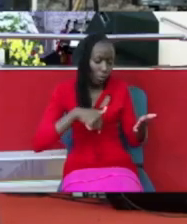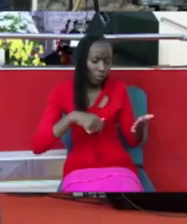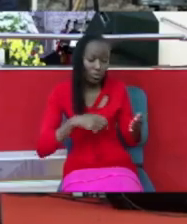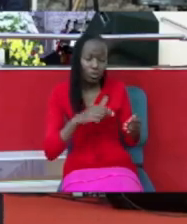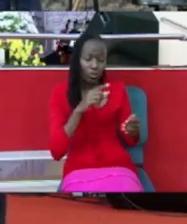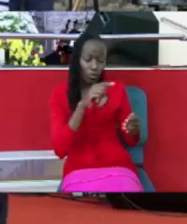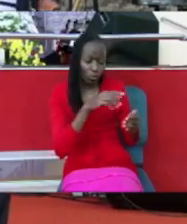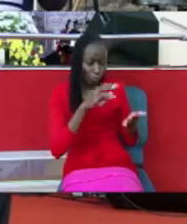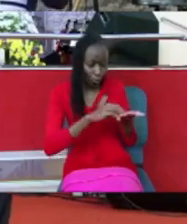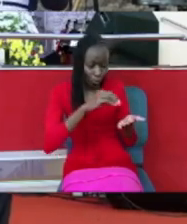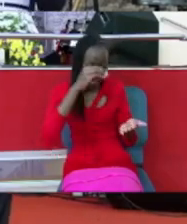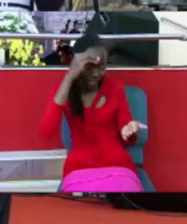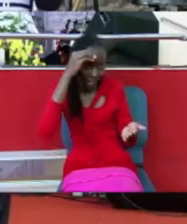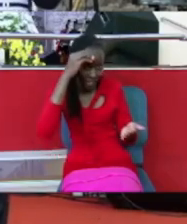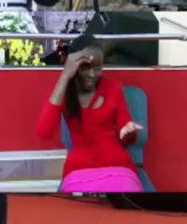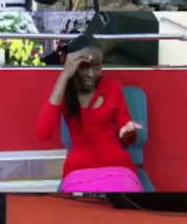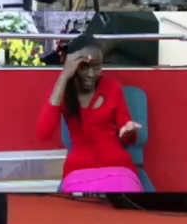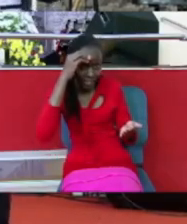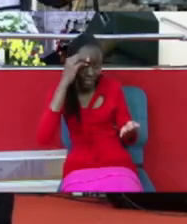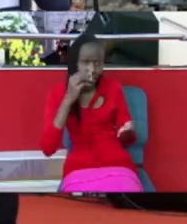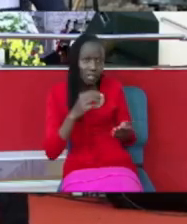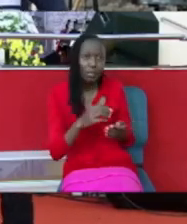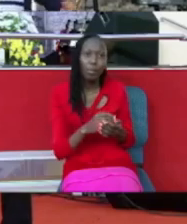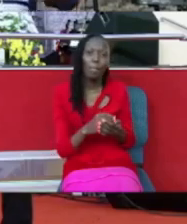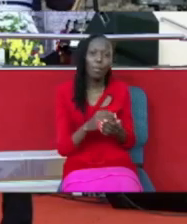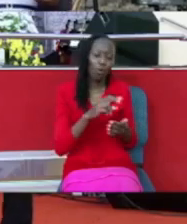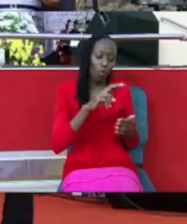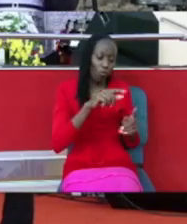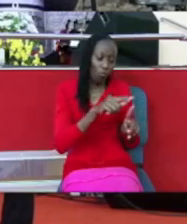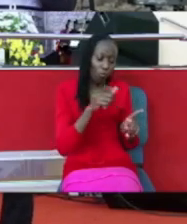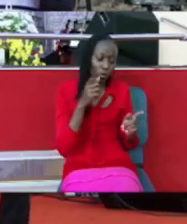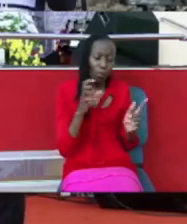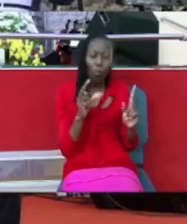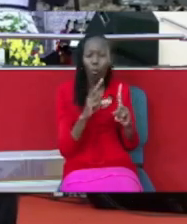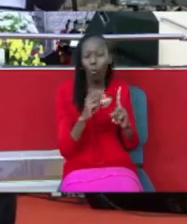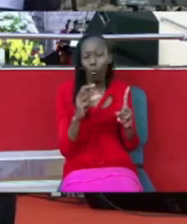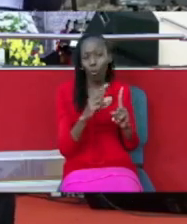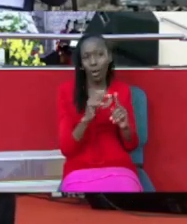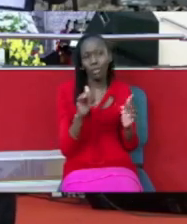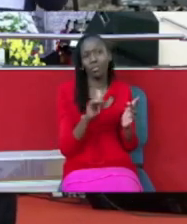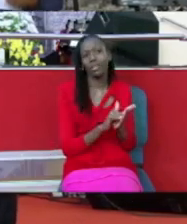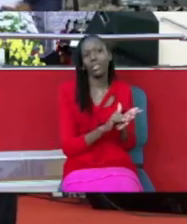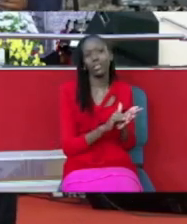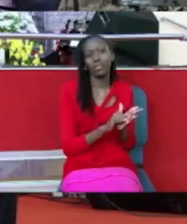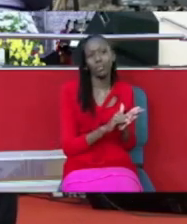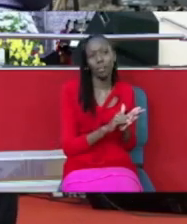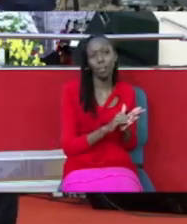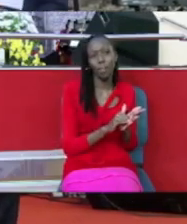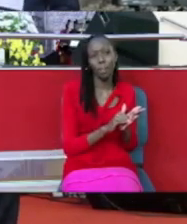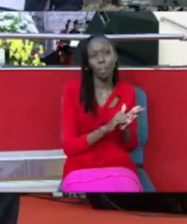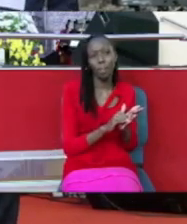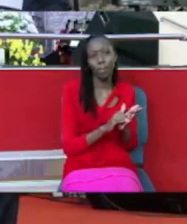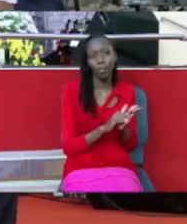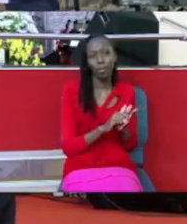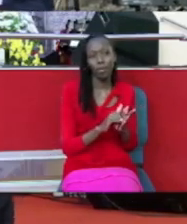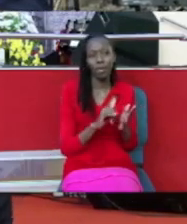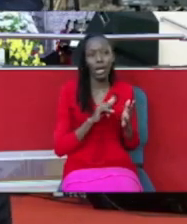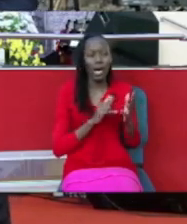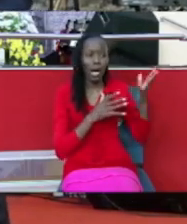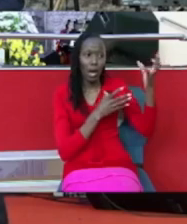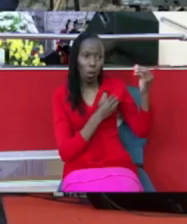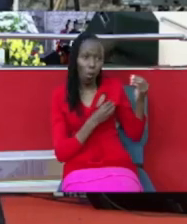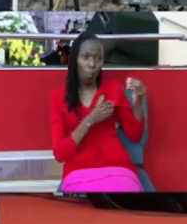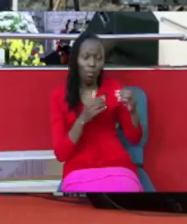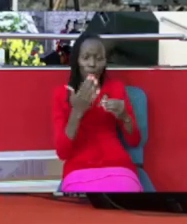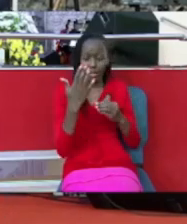revelations. Na mwisho andika mambo unayoyapata kutoka pale ama masomo masomo ama mafunzo. I hope na, by now you understand